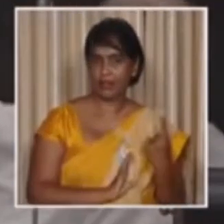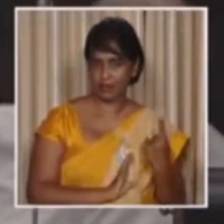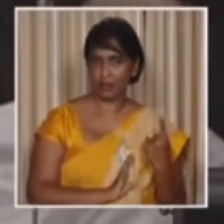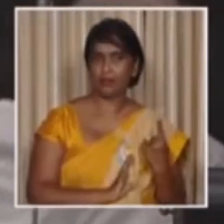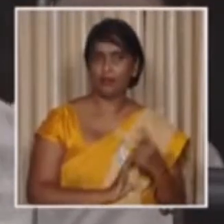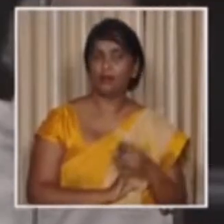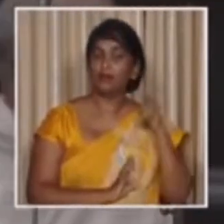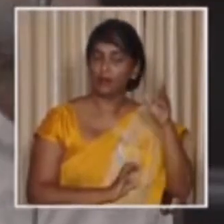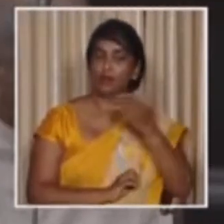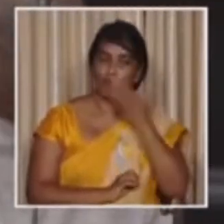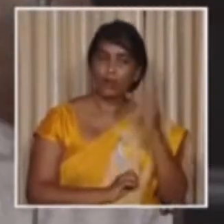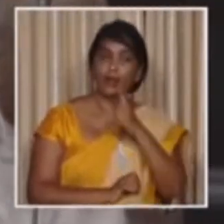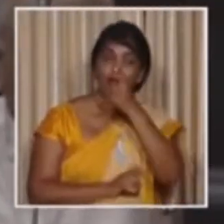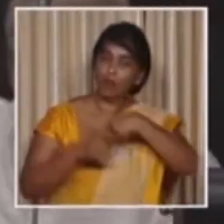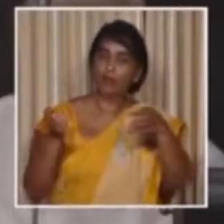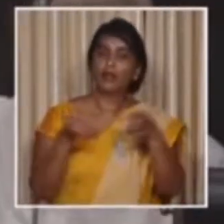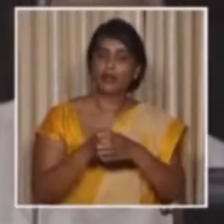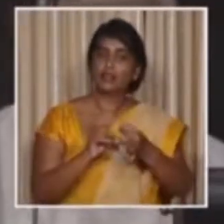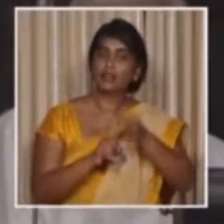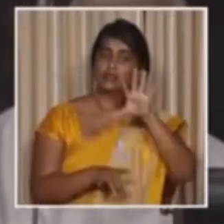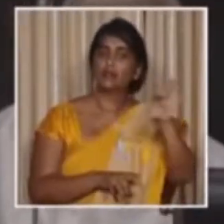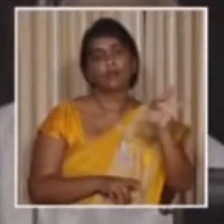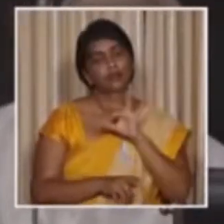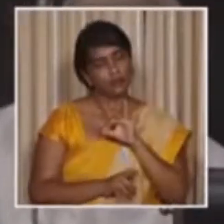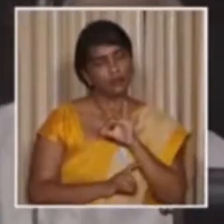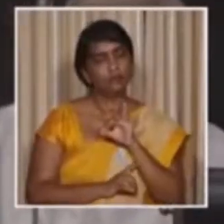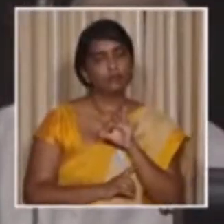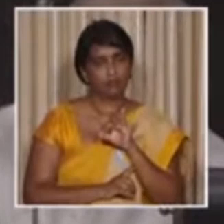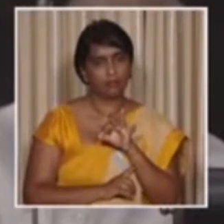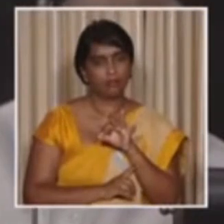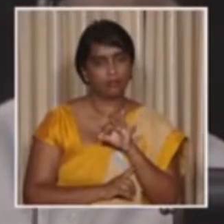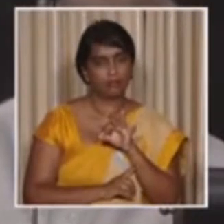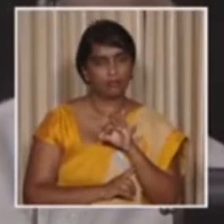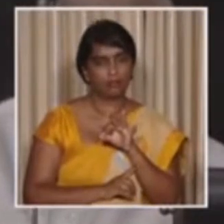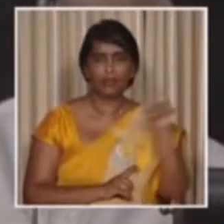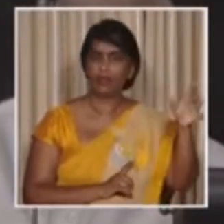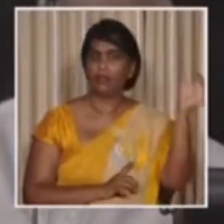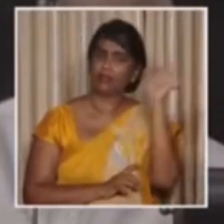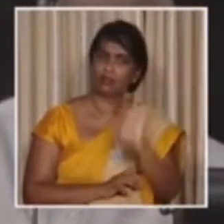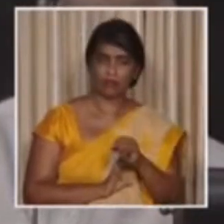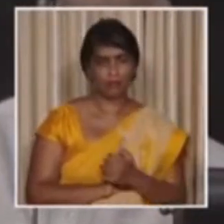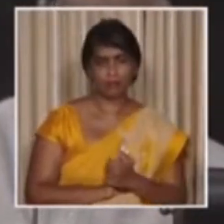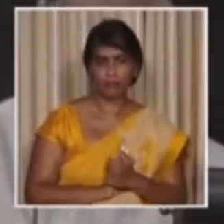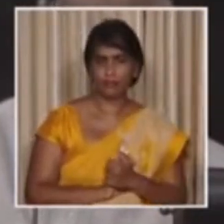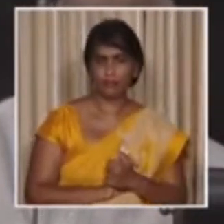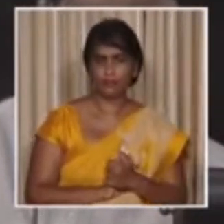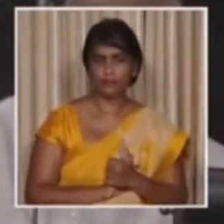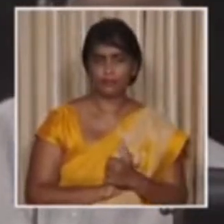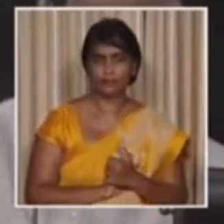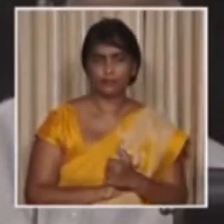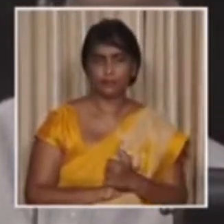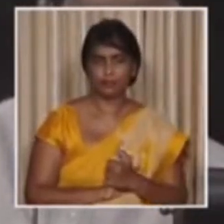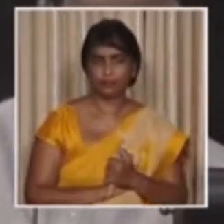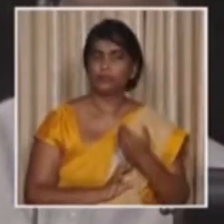Why don't you get together and make him the chairman? No, that is a matter. I have got you the date. You all, I am not unsympathetic with that. I would like